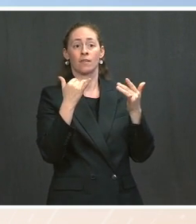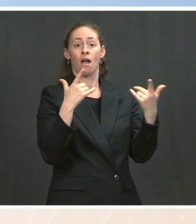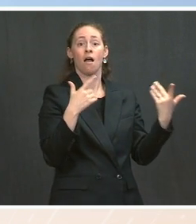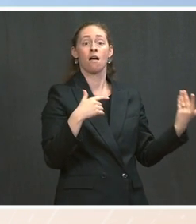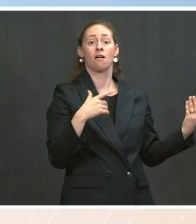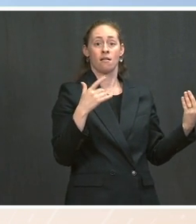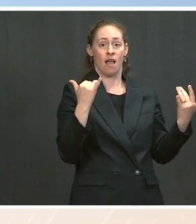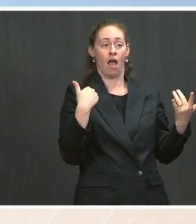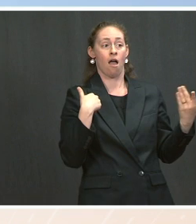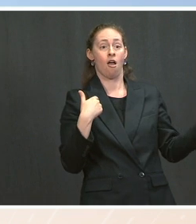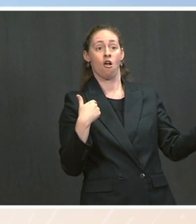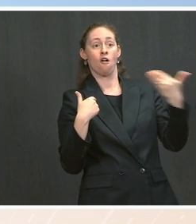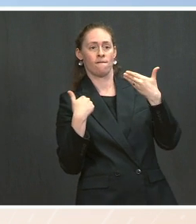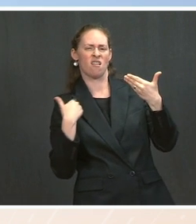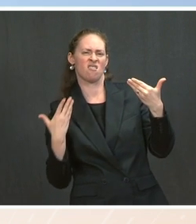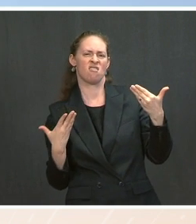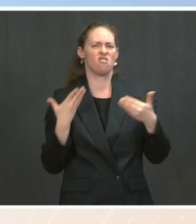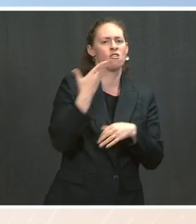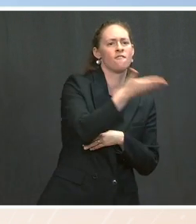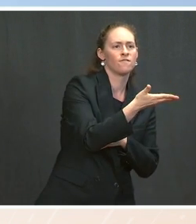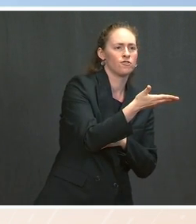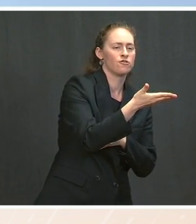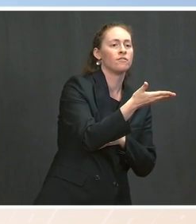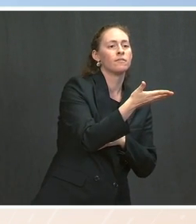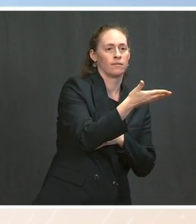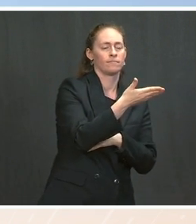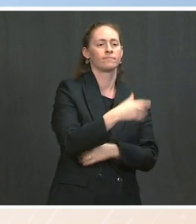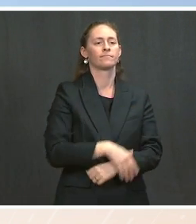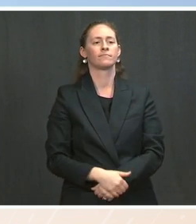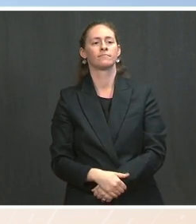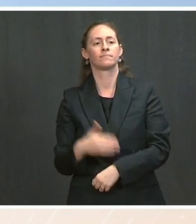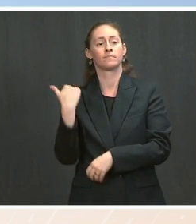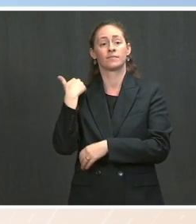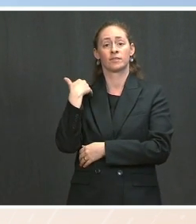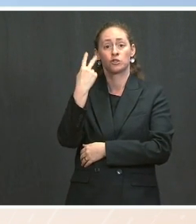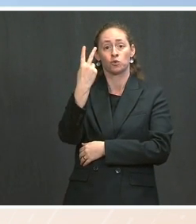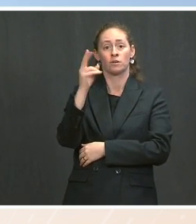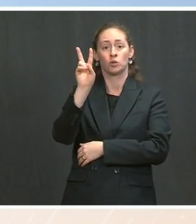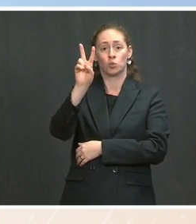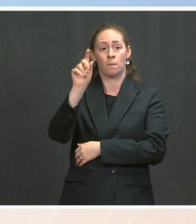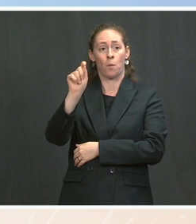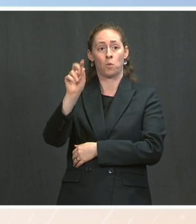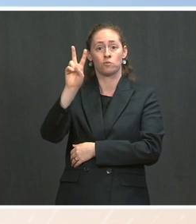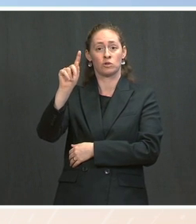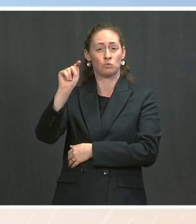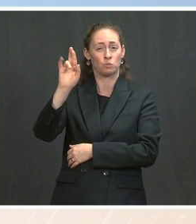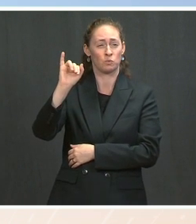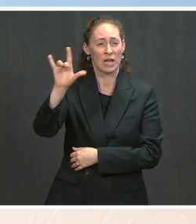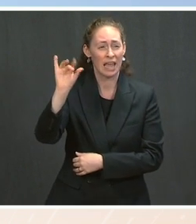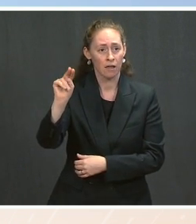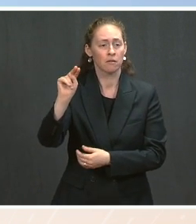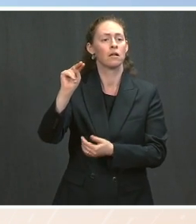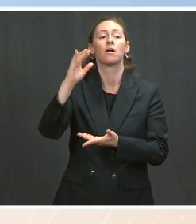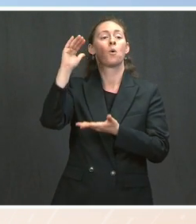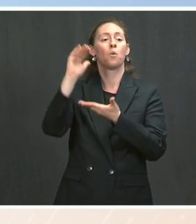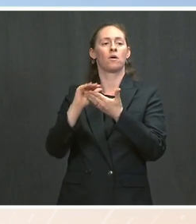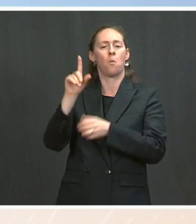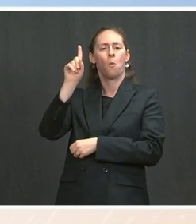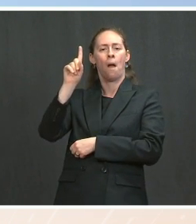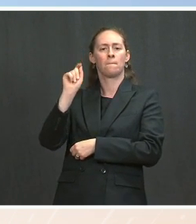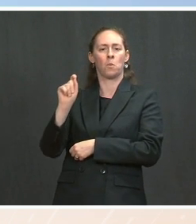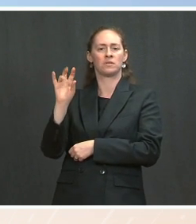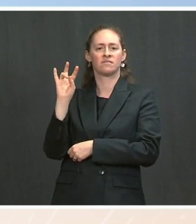from $2.25 trillion in additional investment to $1.7 trillion. And in our view, this is